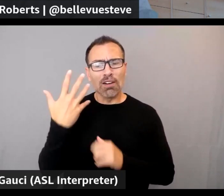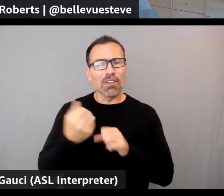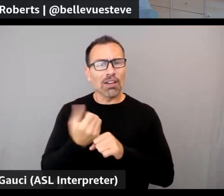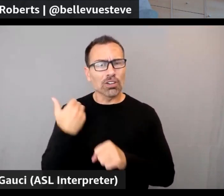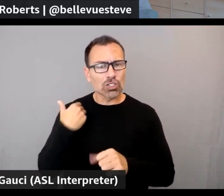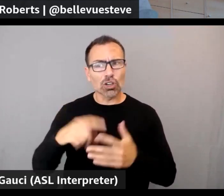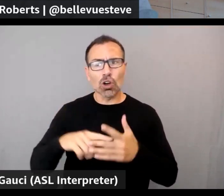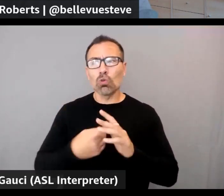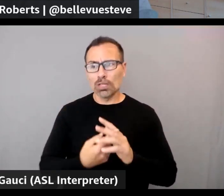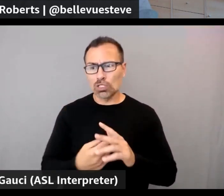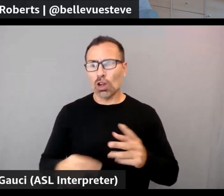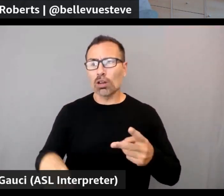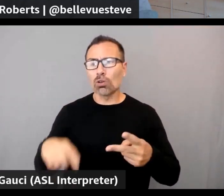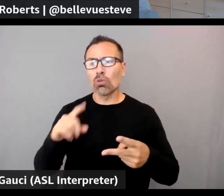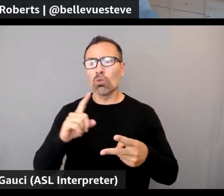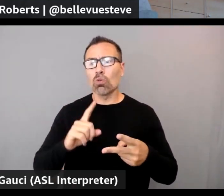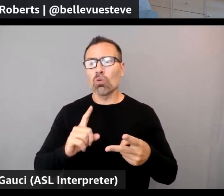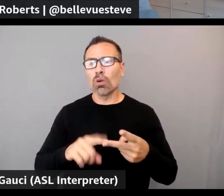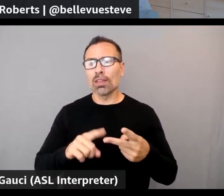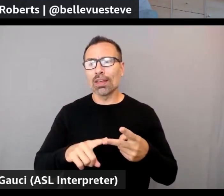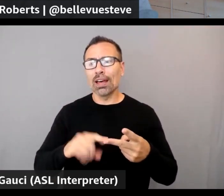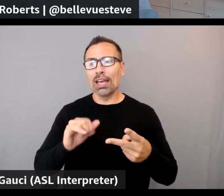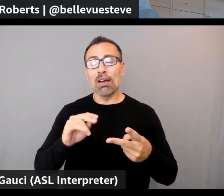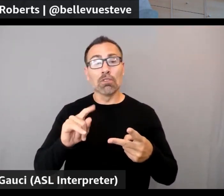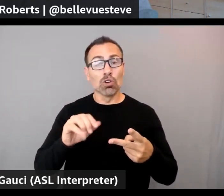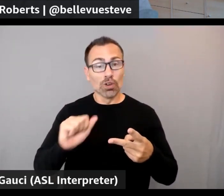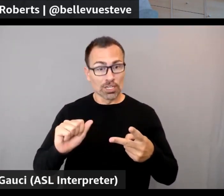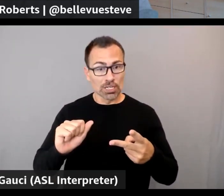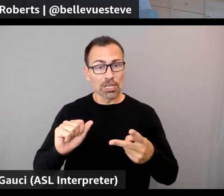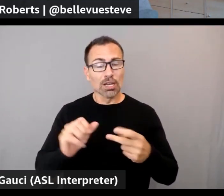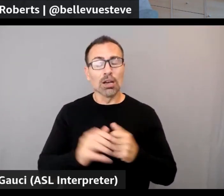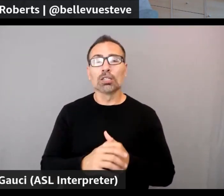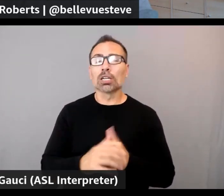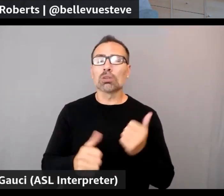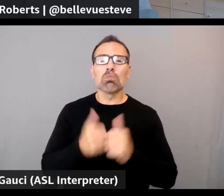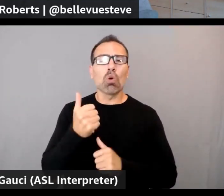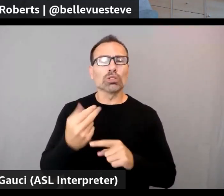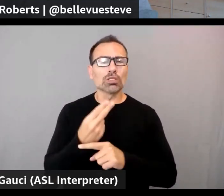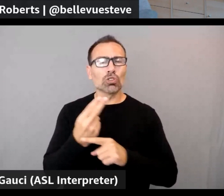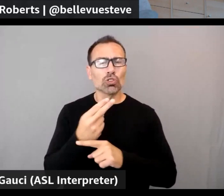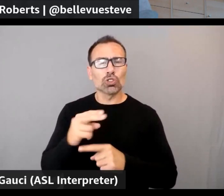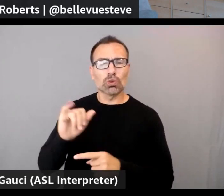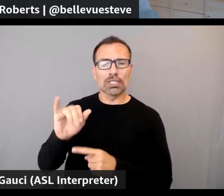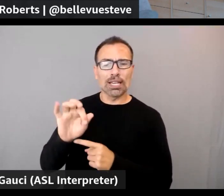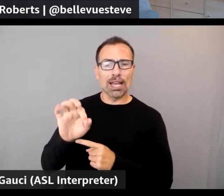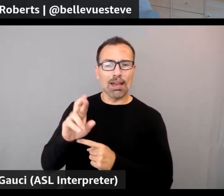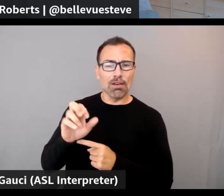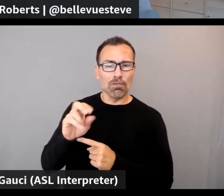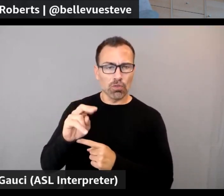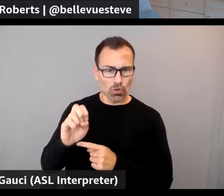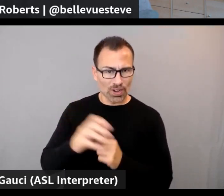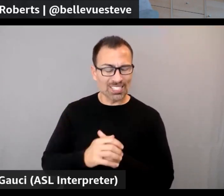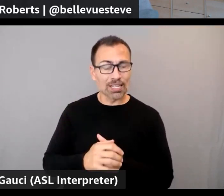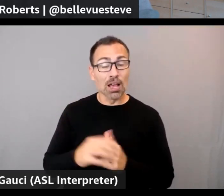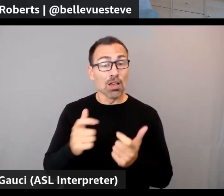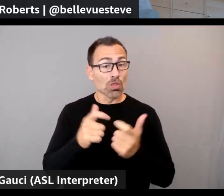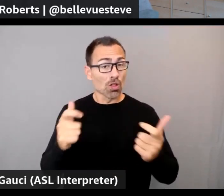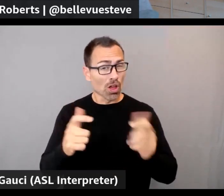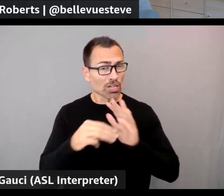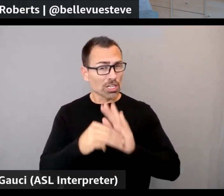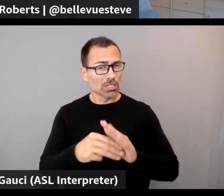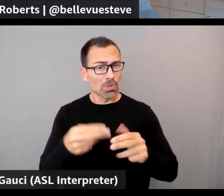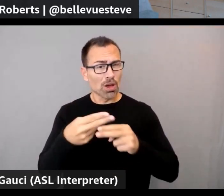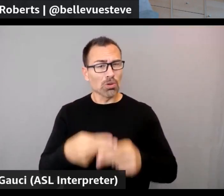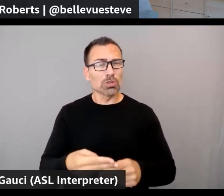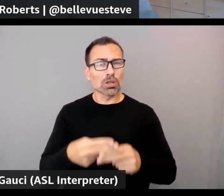of the usage was in the cloud was inference. The models back then were, the largest model was something called BERT